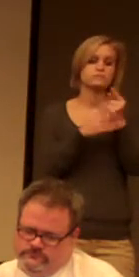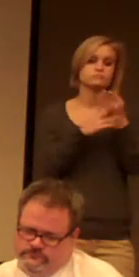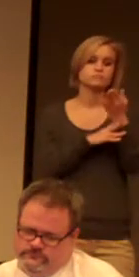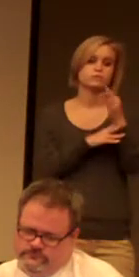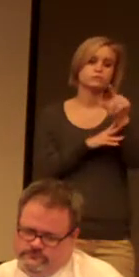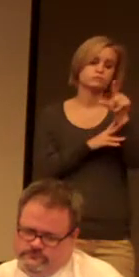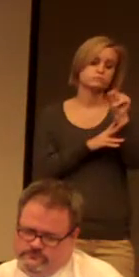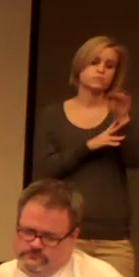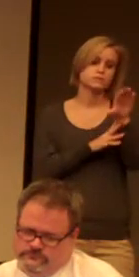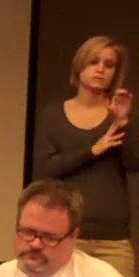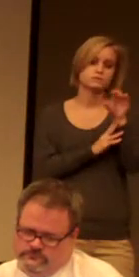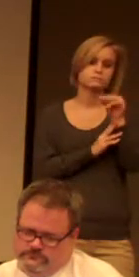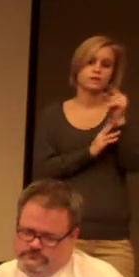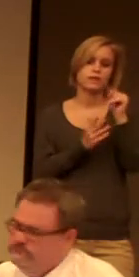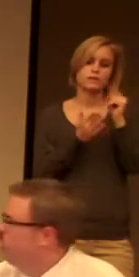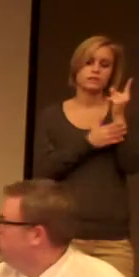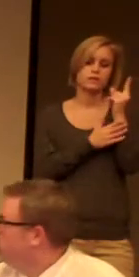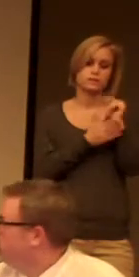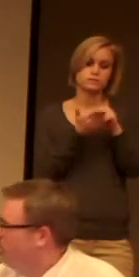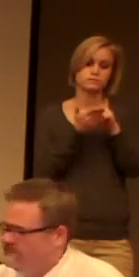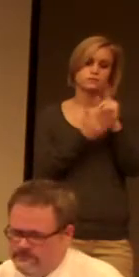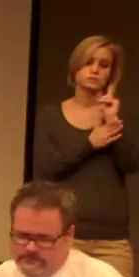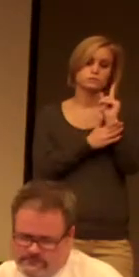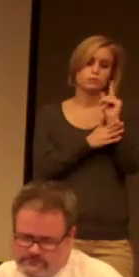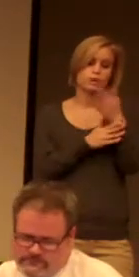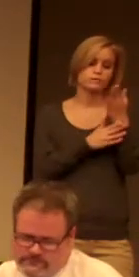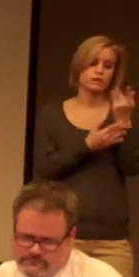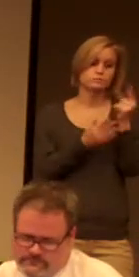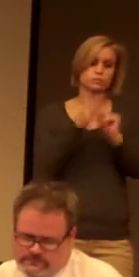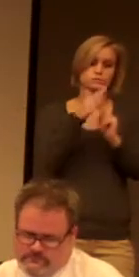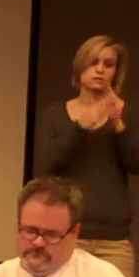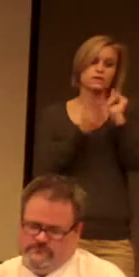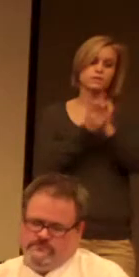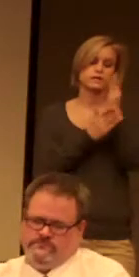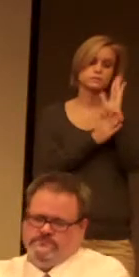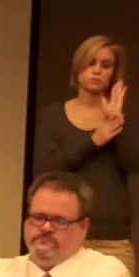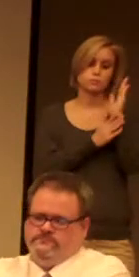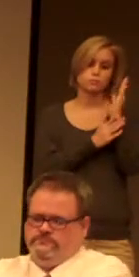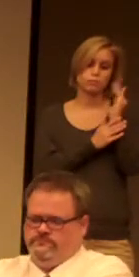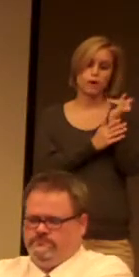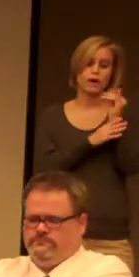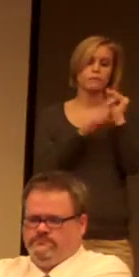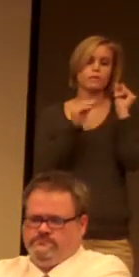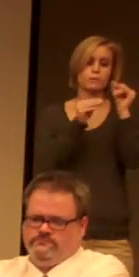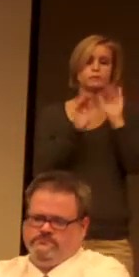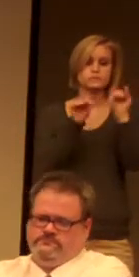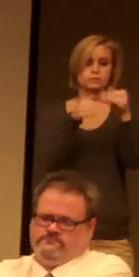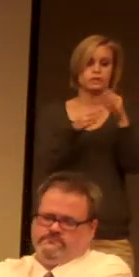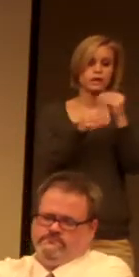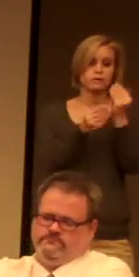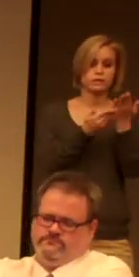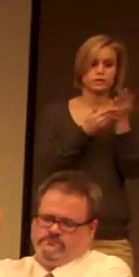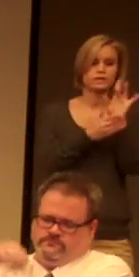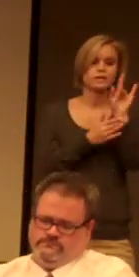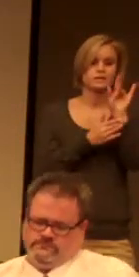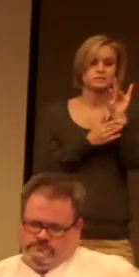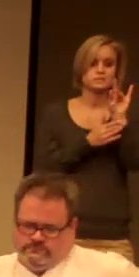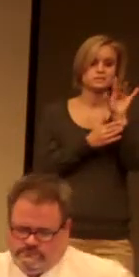20th century. And this is where things will develop. That's why we put the cemetery out here.